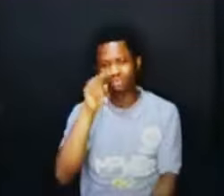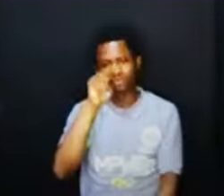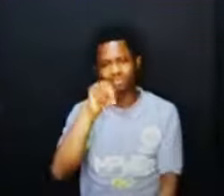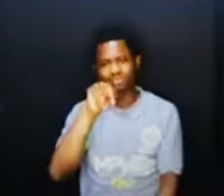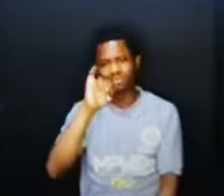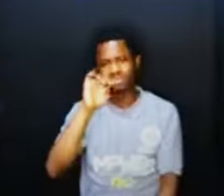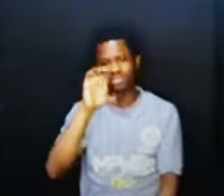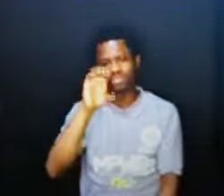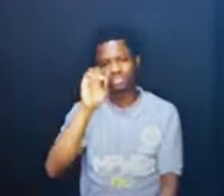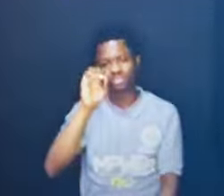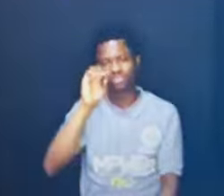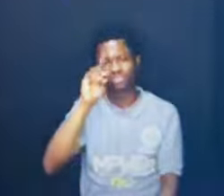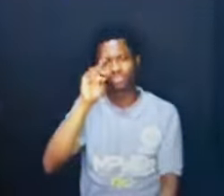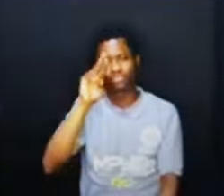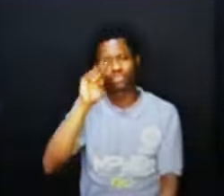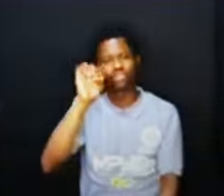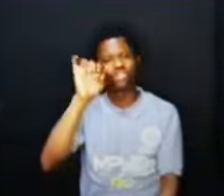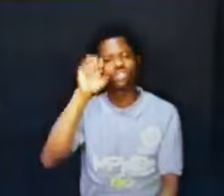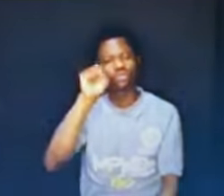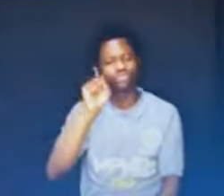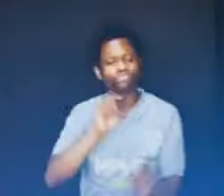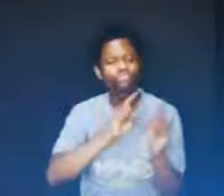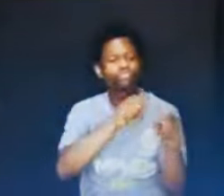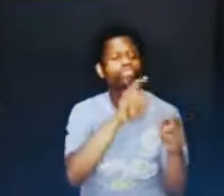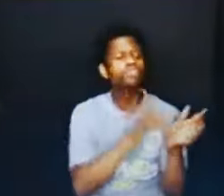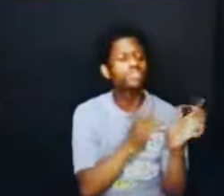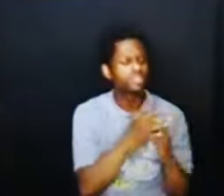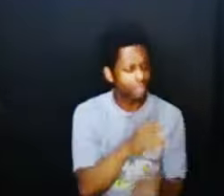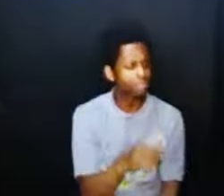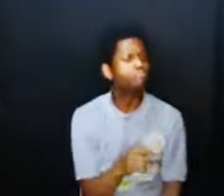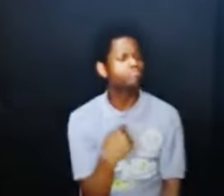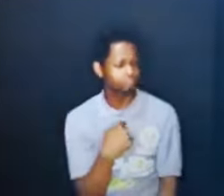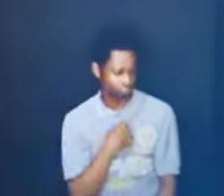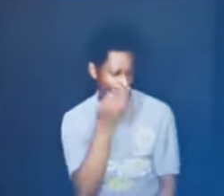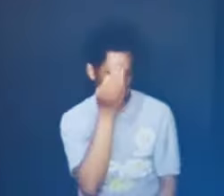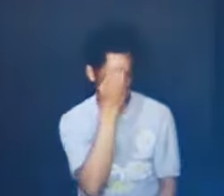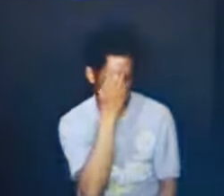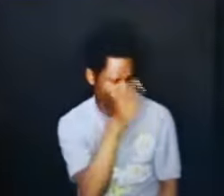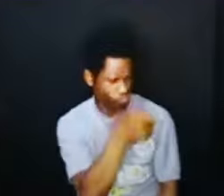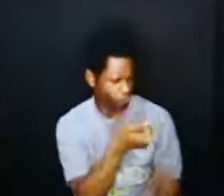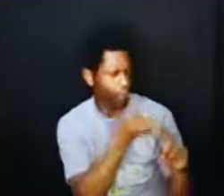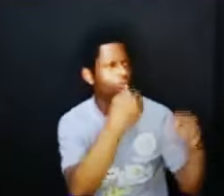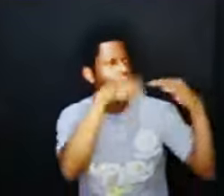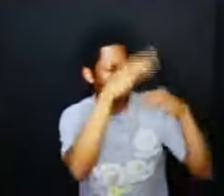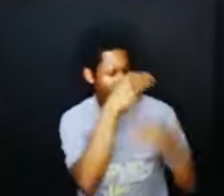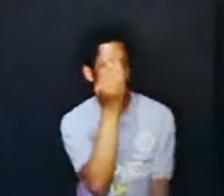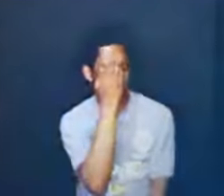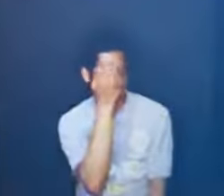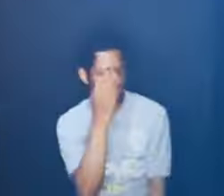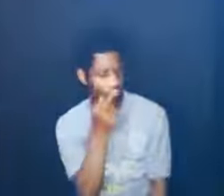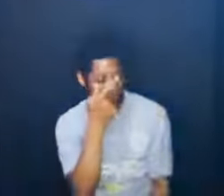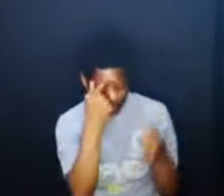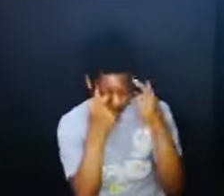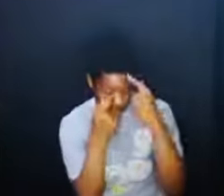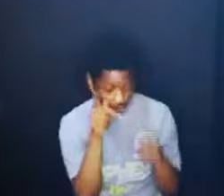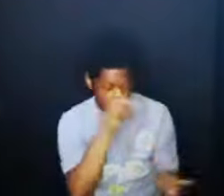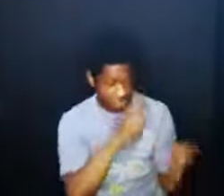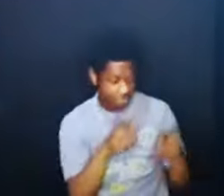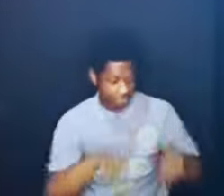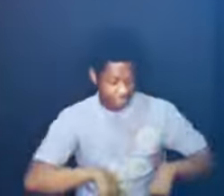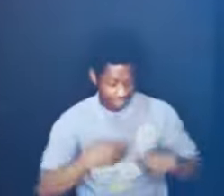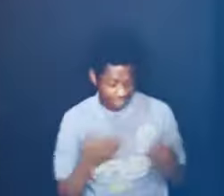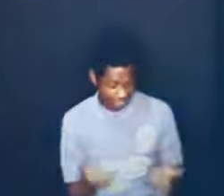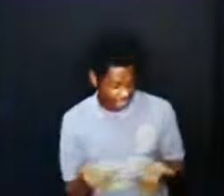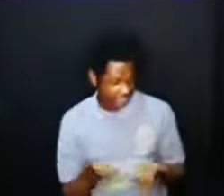know that you come from above. Because those of us who live on this planet, we